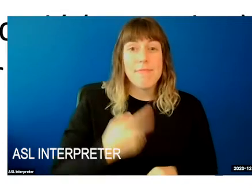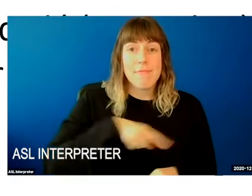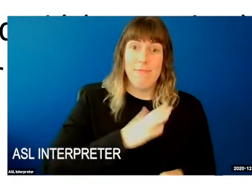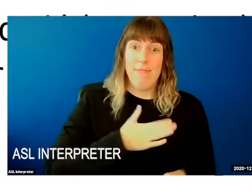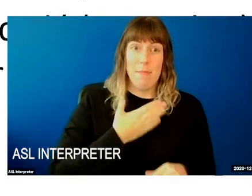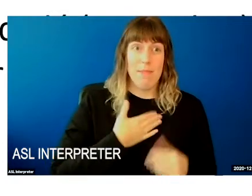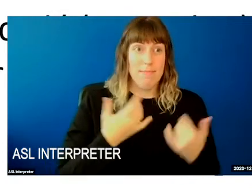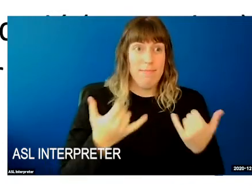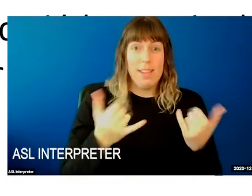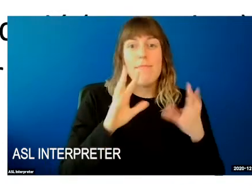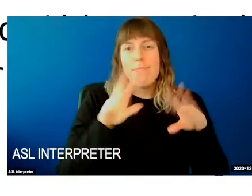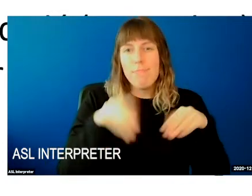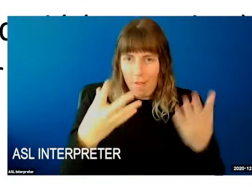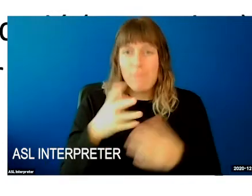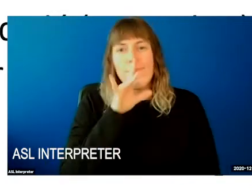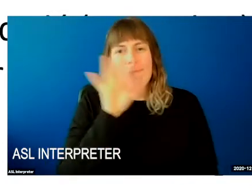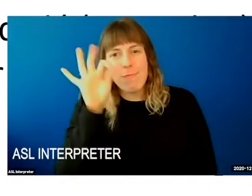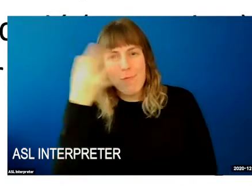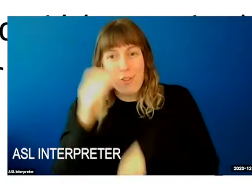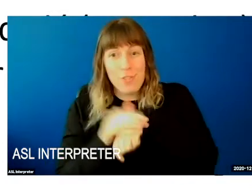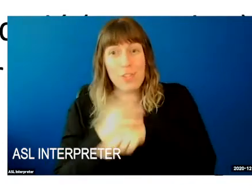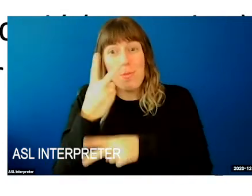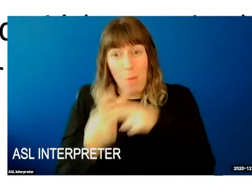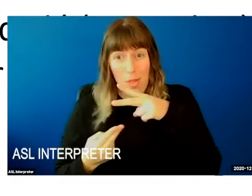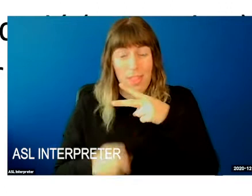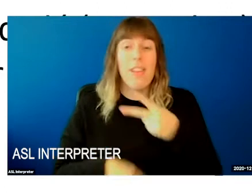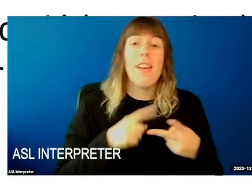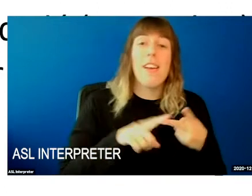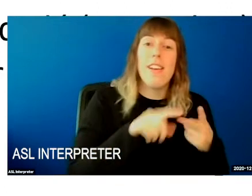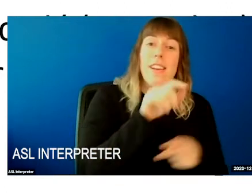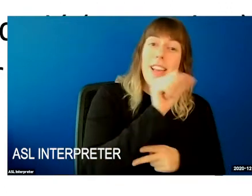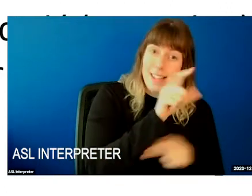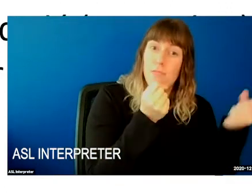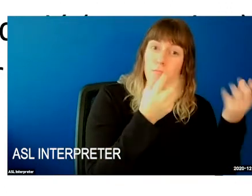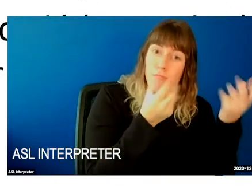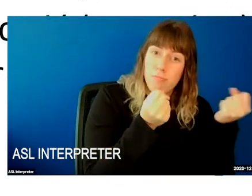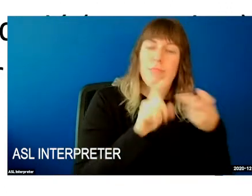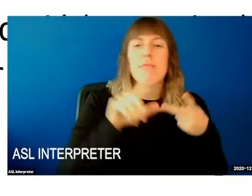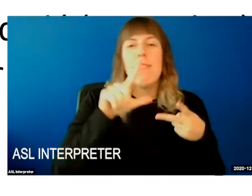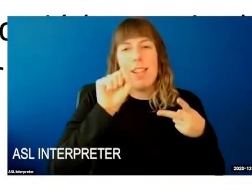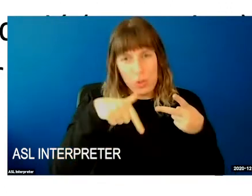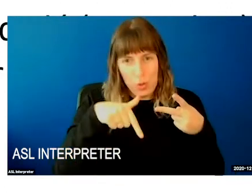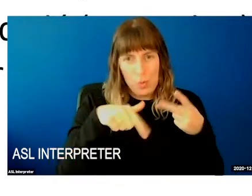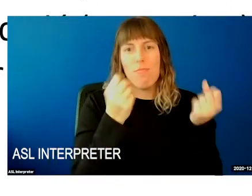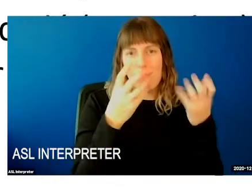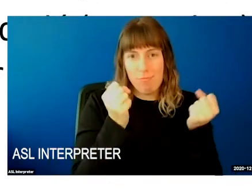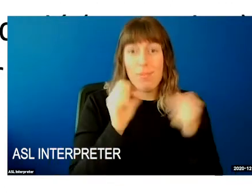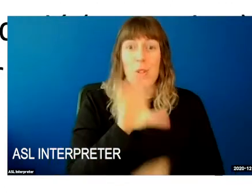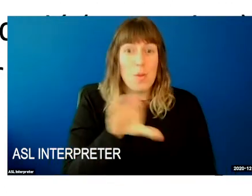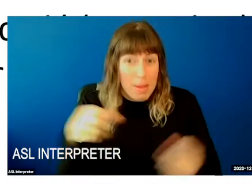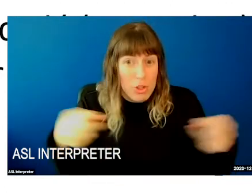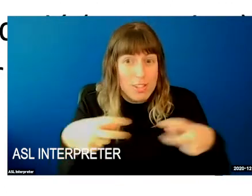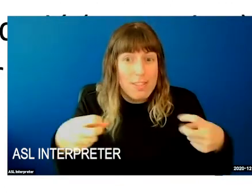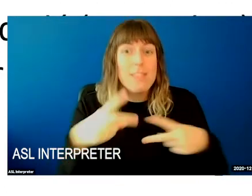to offer this webinar in both French and English, as well as ASL interpretation,